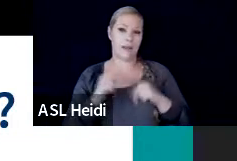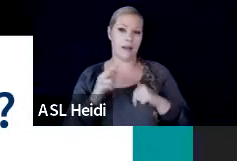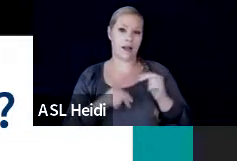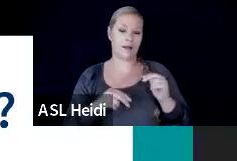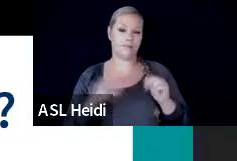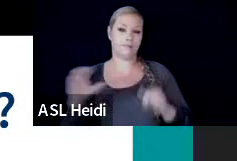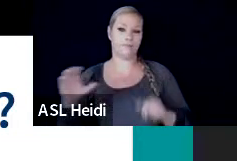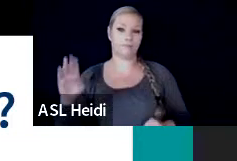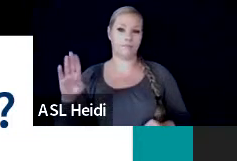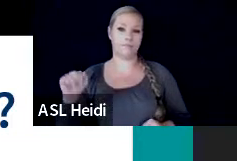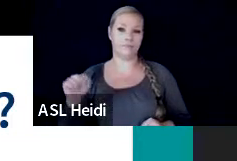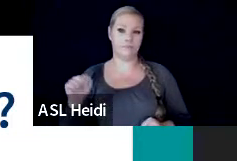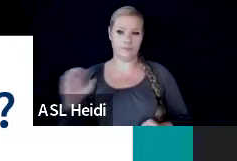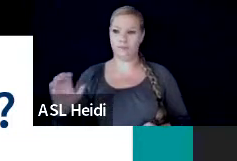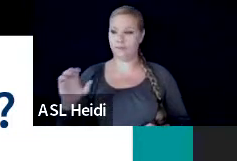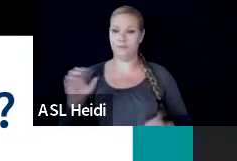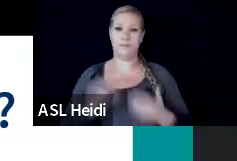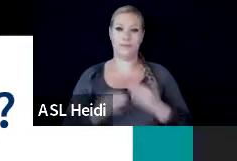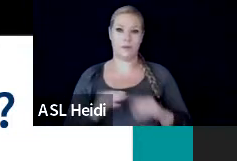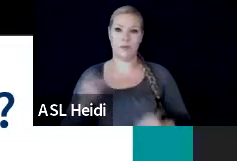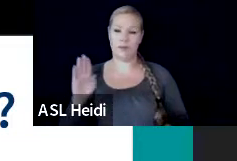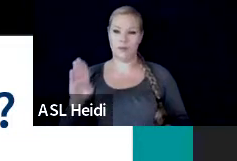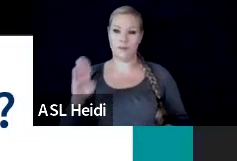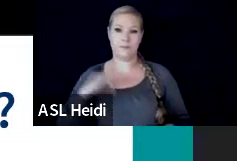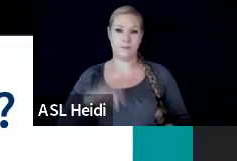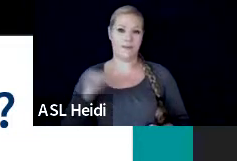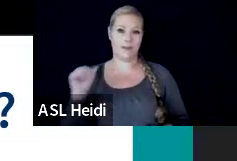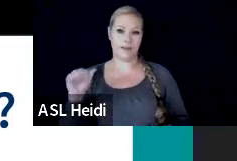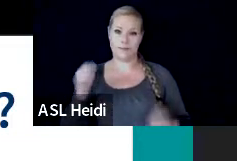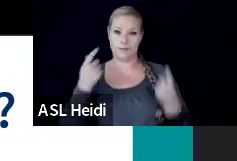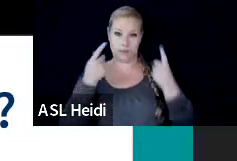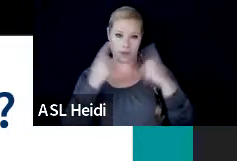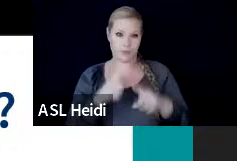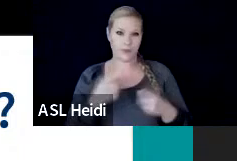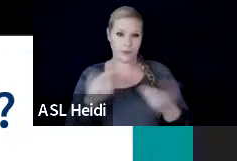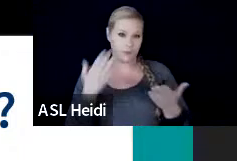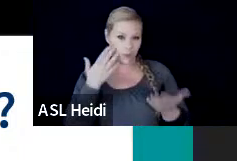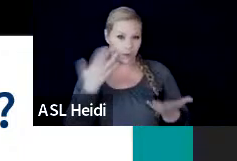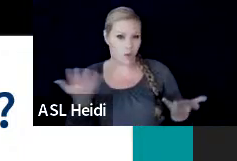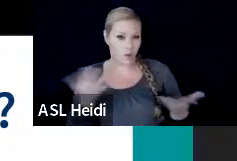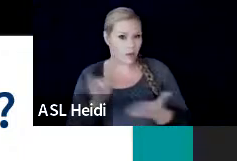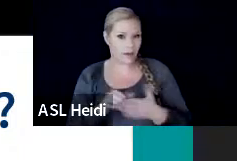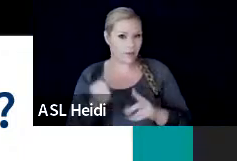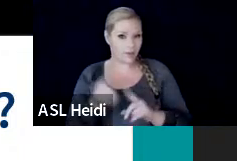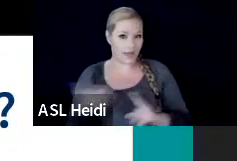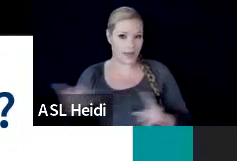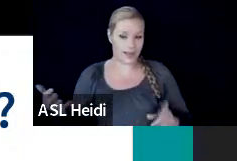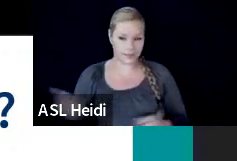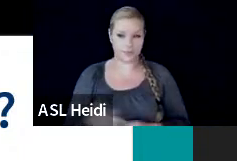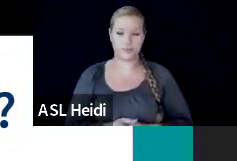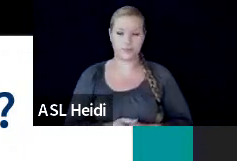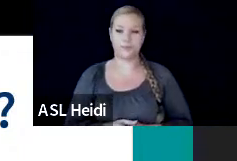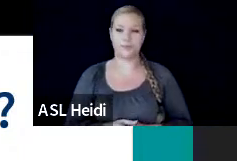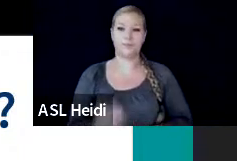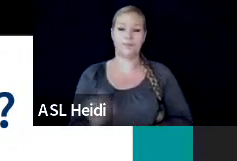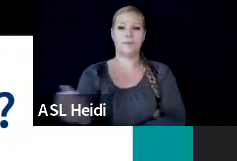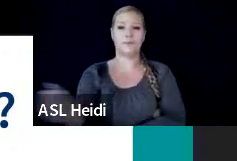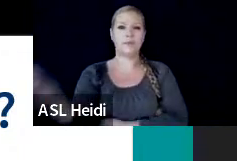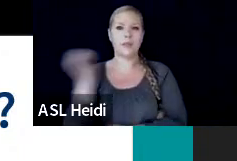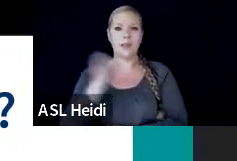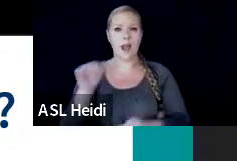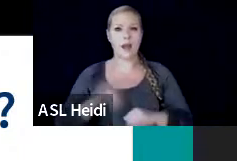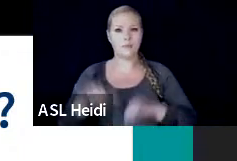CBA. And first by explaining kind of what that is. And so these are pretty common across